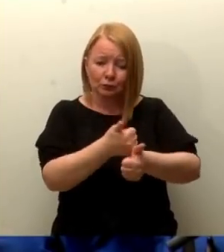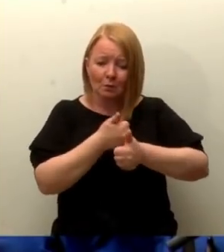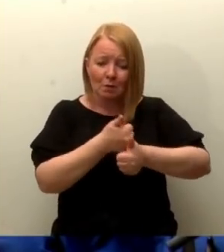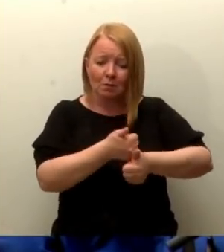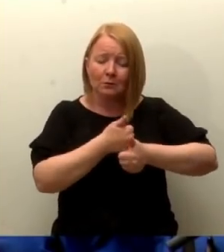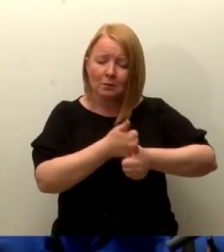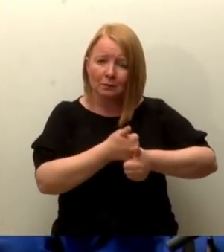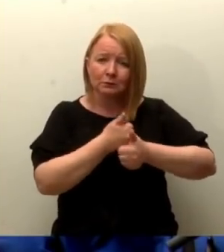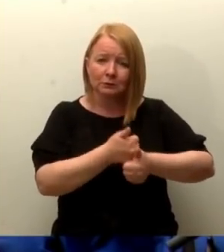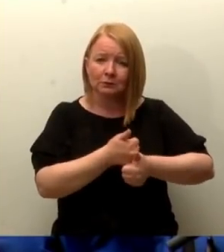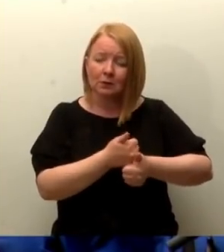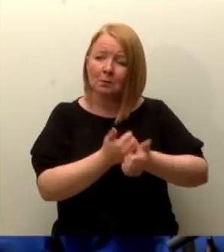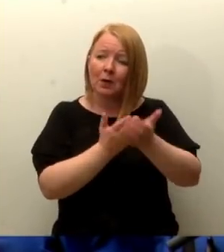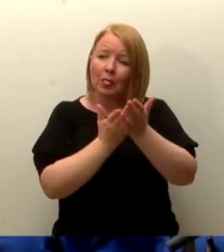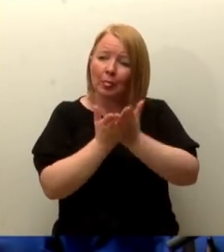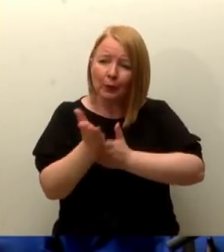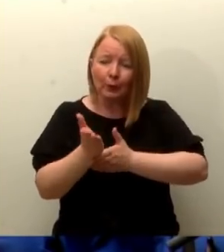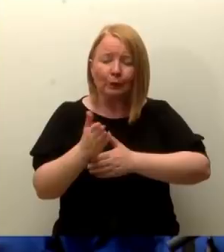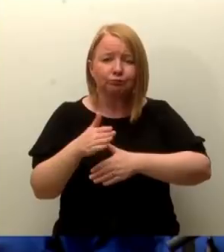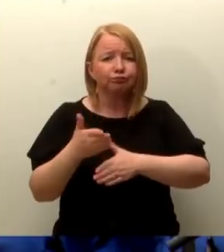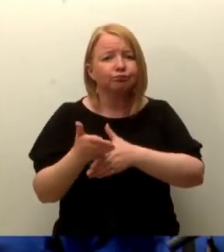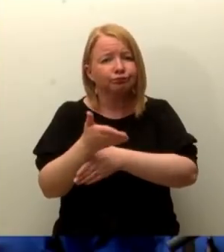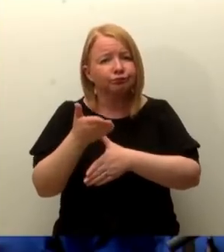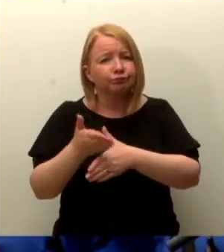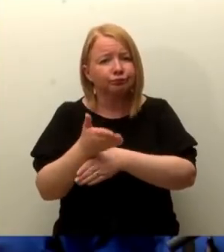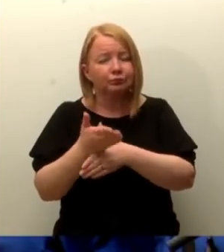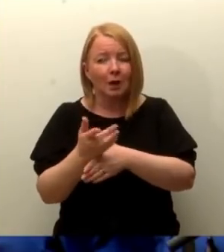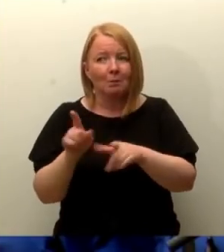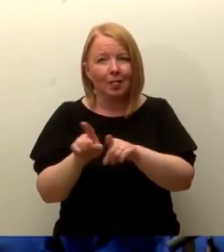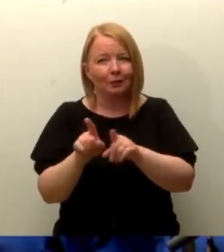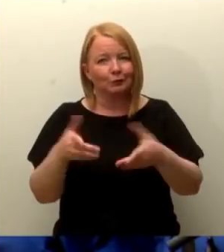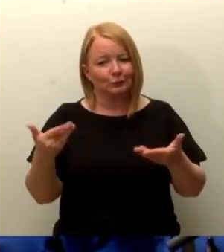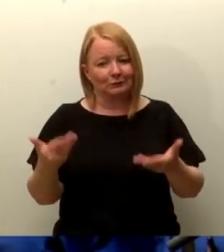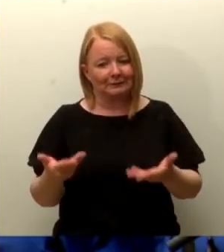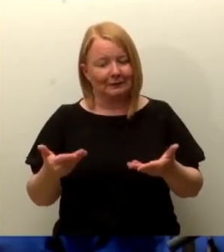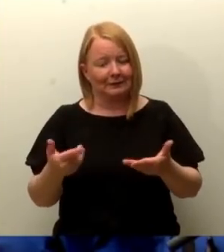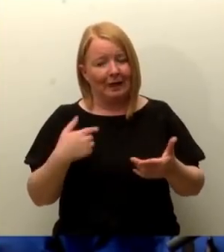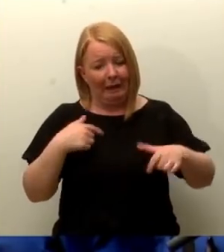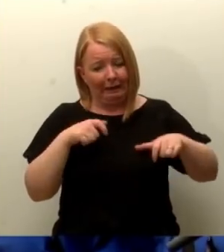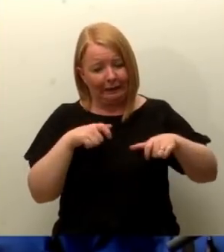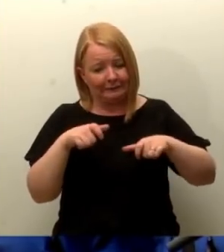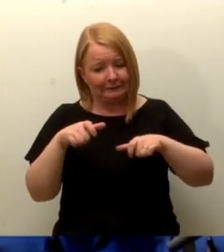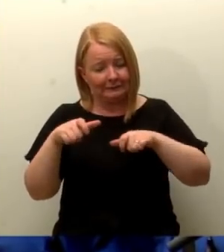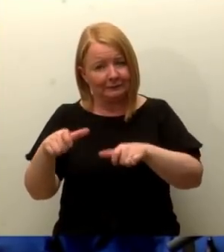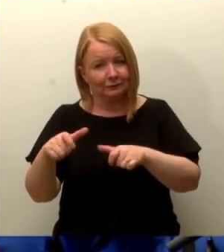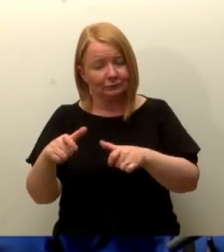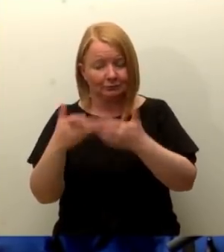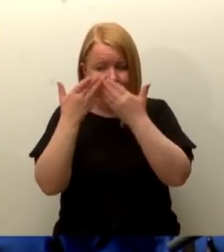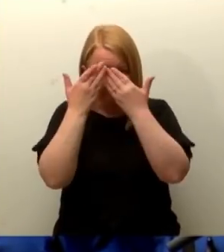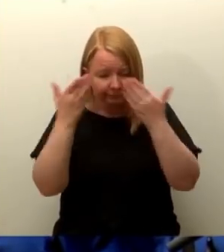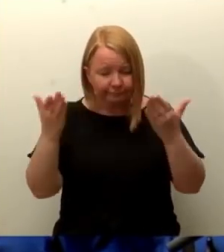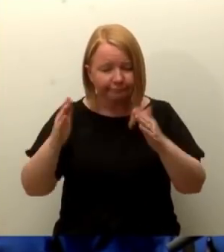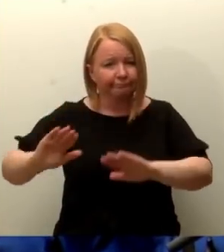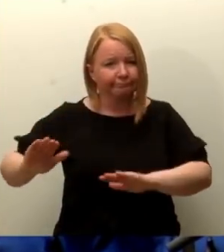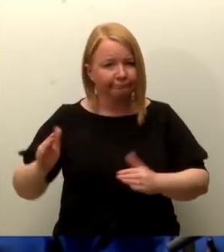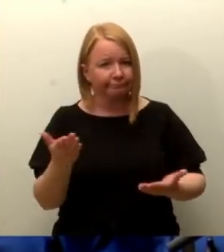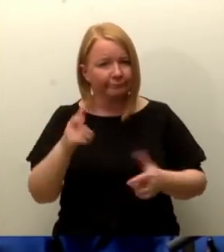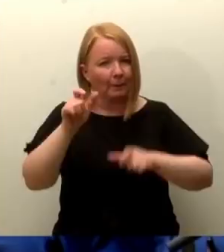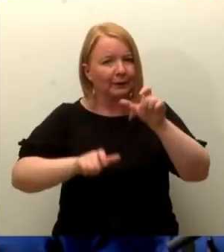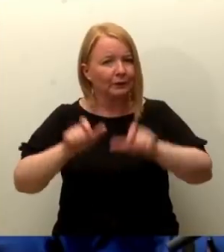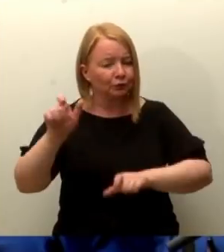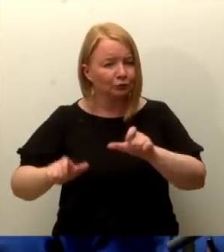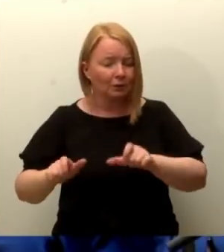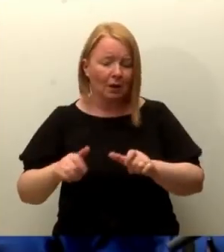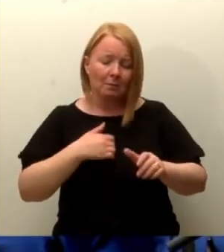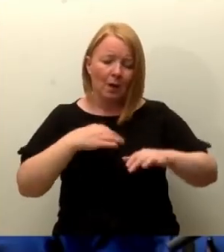only then, but throughout my career, and also today, as I continue my duty to serve my patients. She is